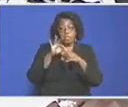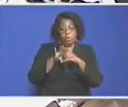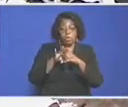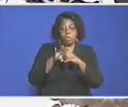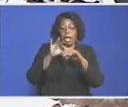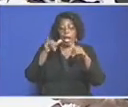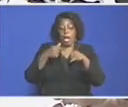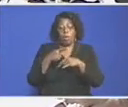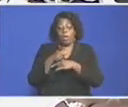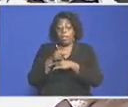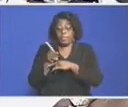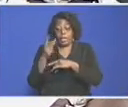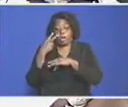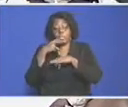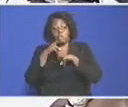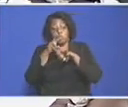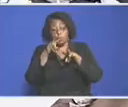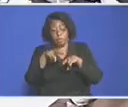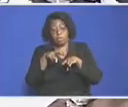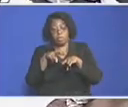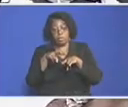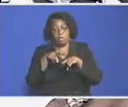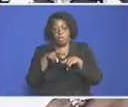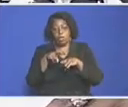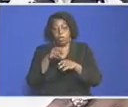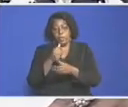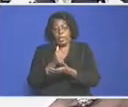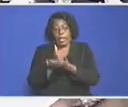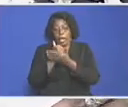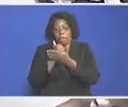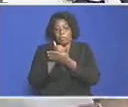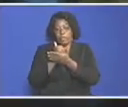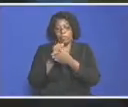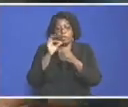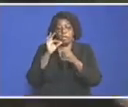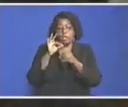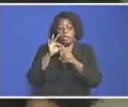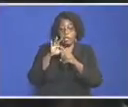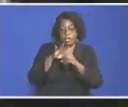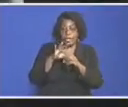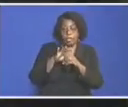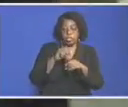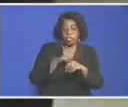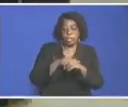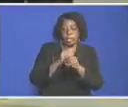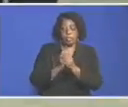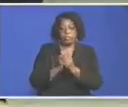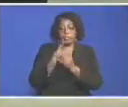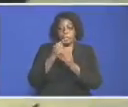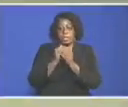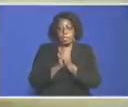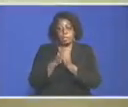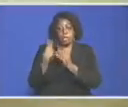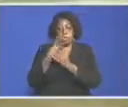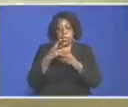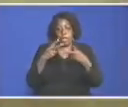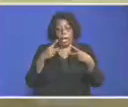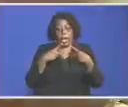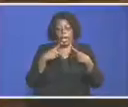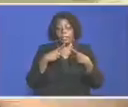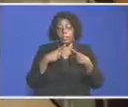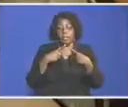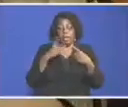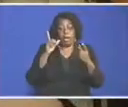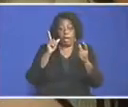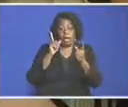will be accommodated for the general election. We would have had a meeting with the elections of observers who are here in